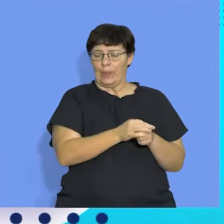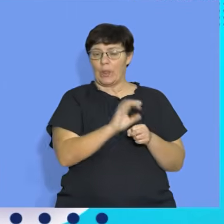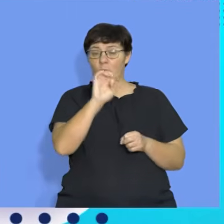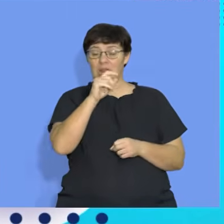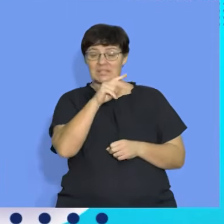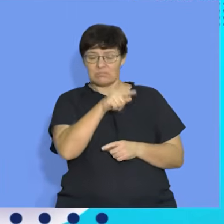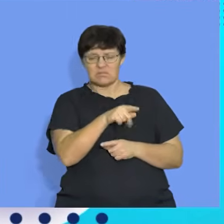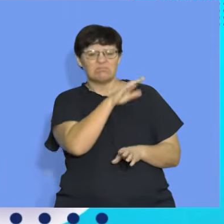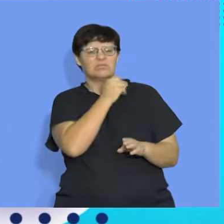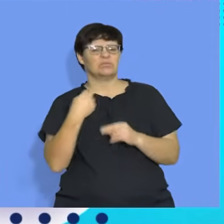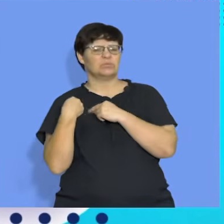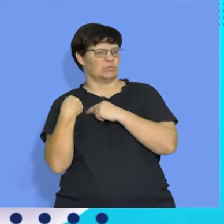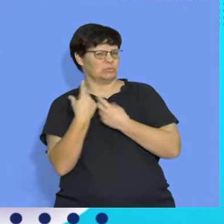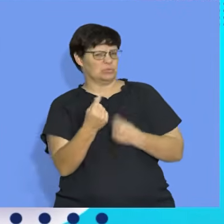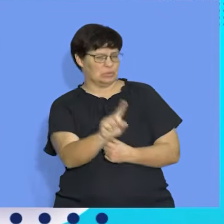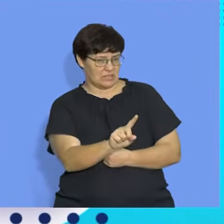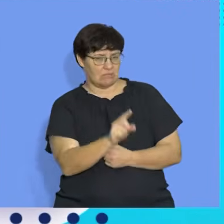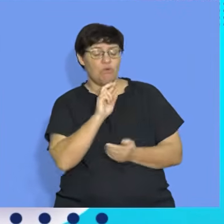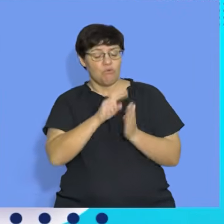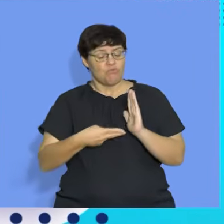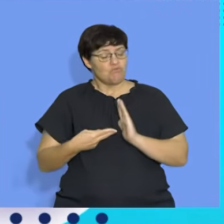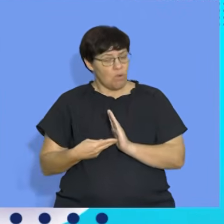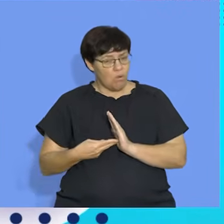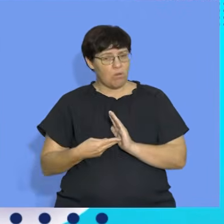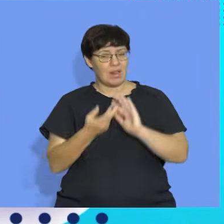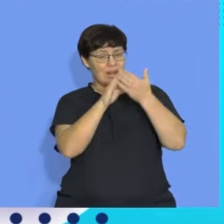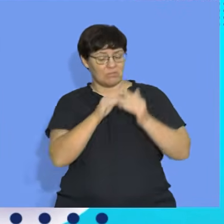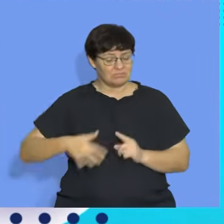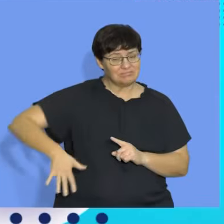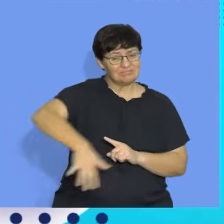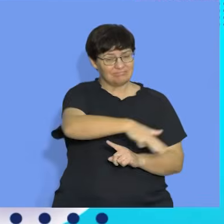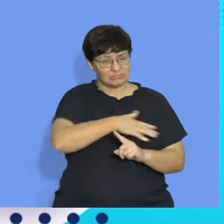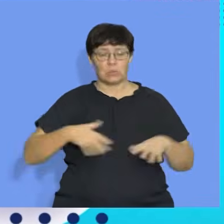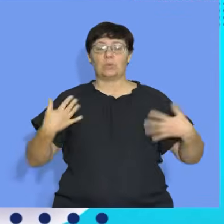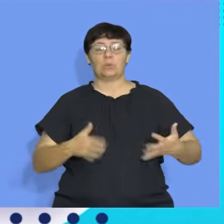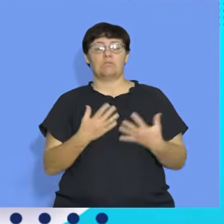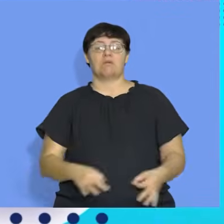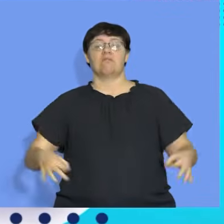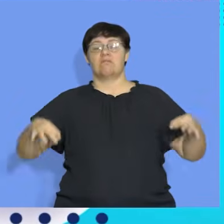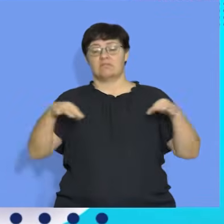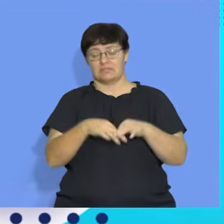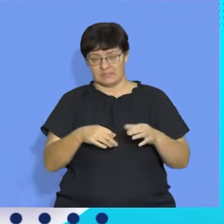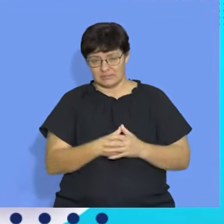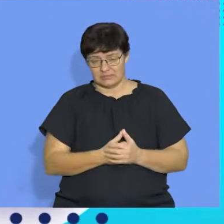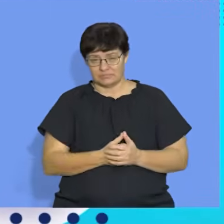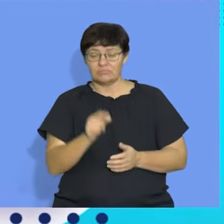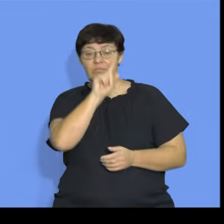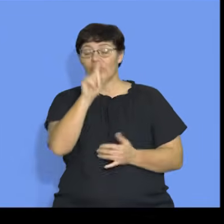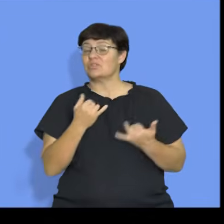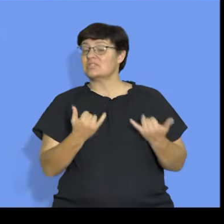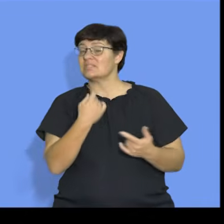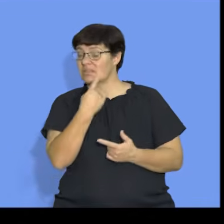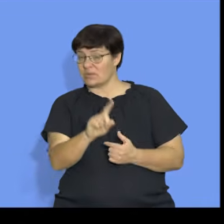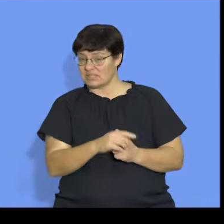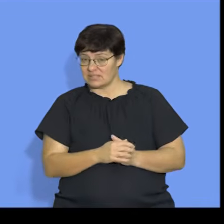play such an important role, in our environment. Our question for today,